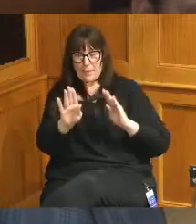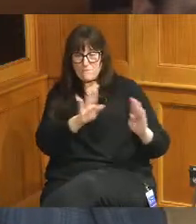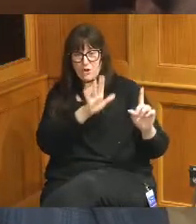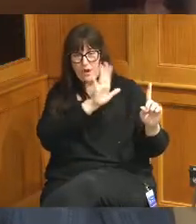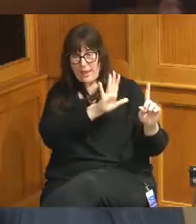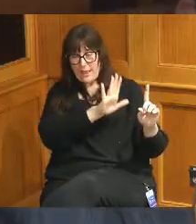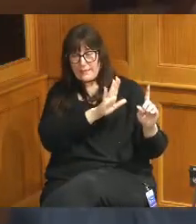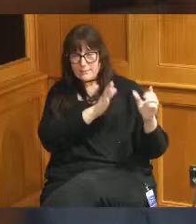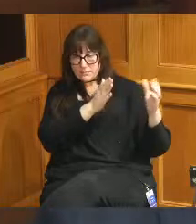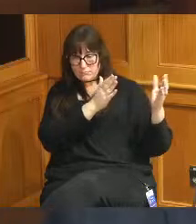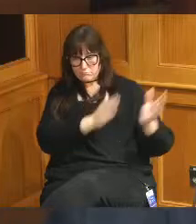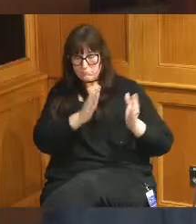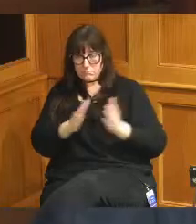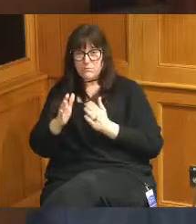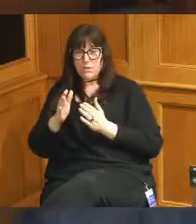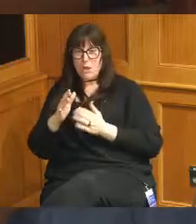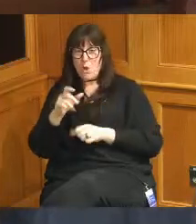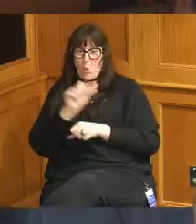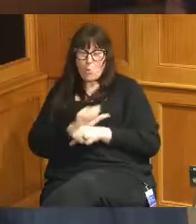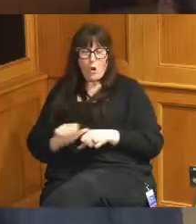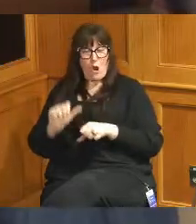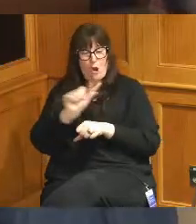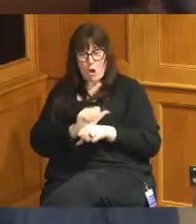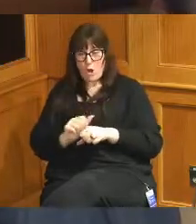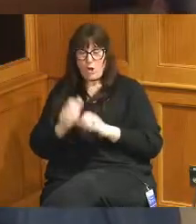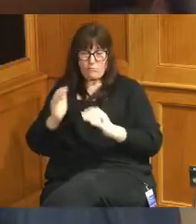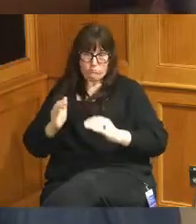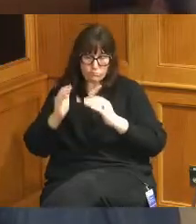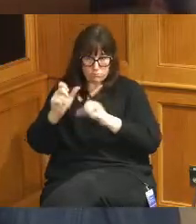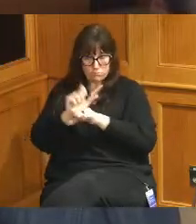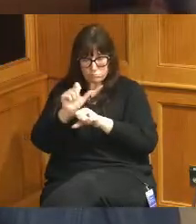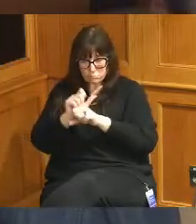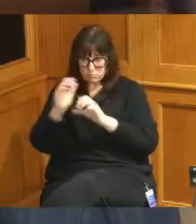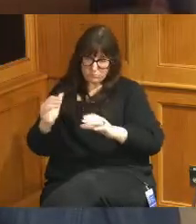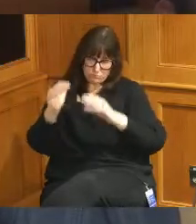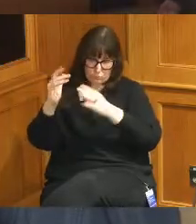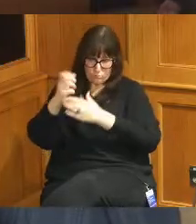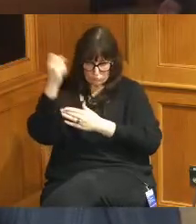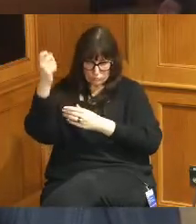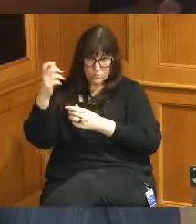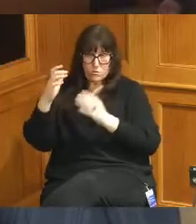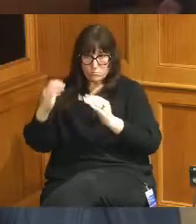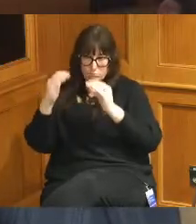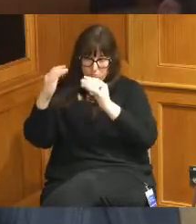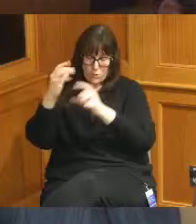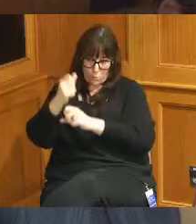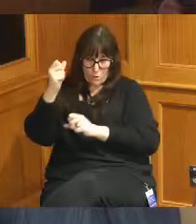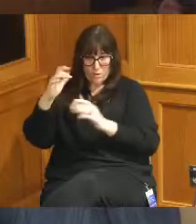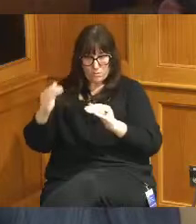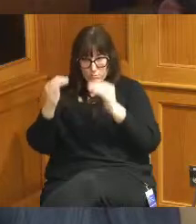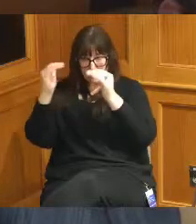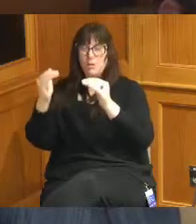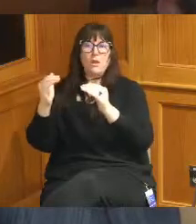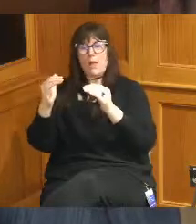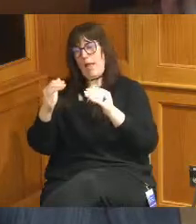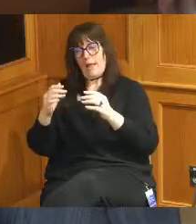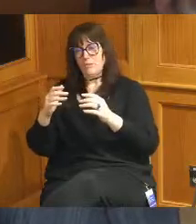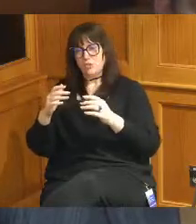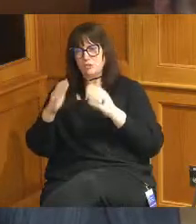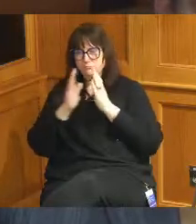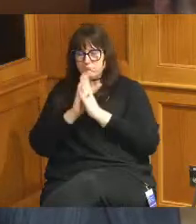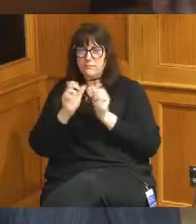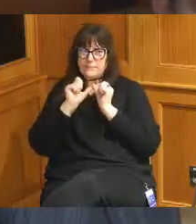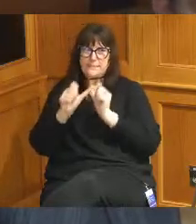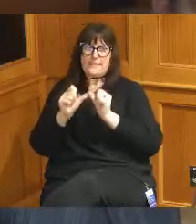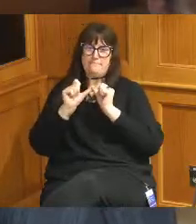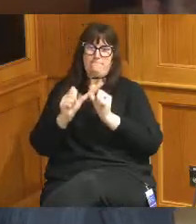in the ground floor, keep working, move up, keep accomplishing, win cases so you can move up. This is what